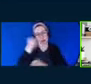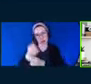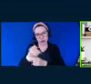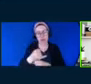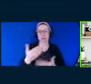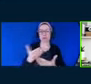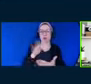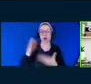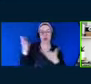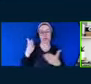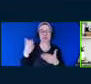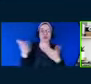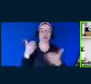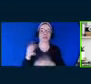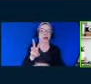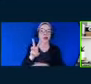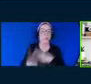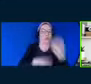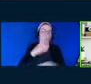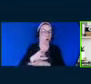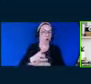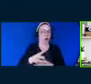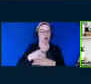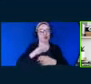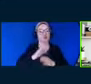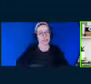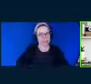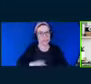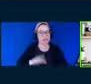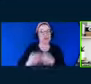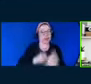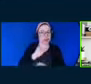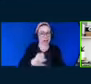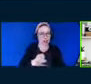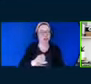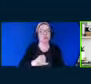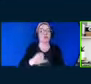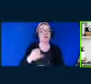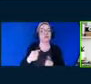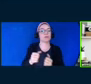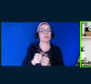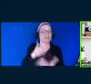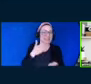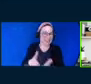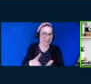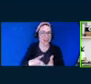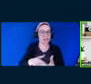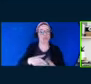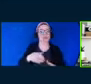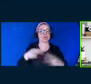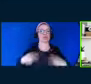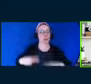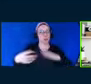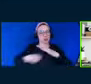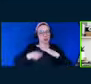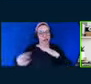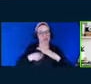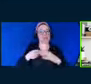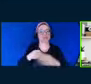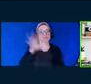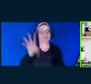service, Nicole served at World Relief and World Hope International, leading anti-human trafficking efforts for the faith community. She was also